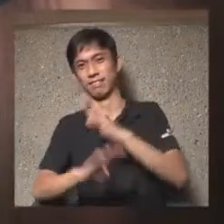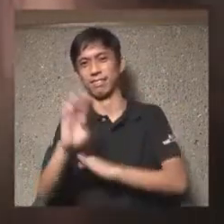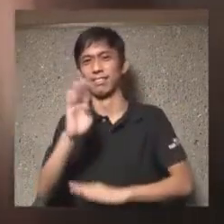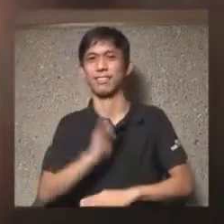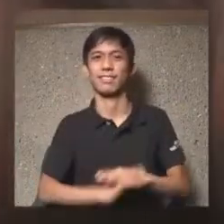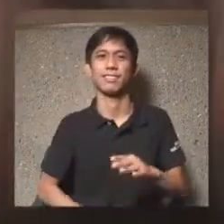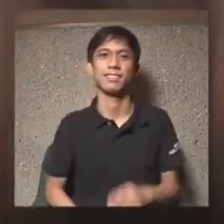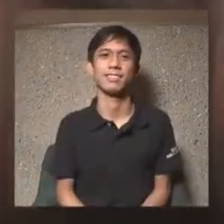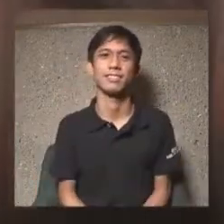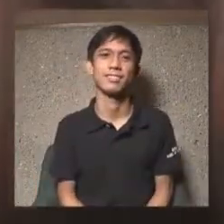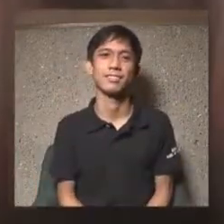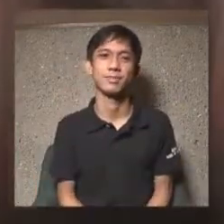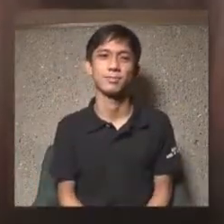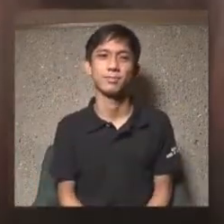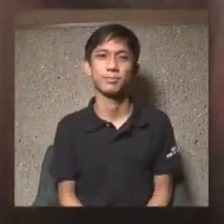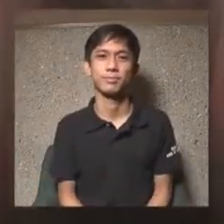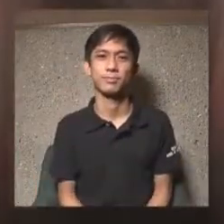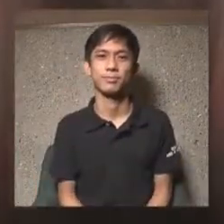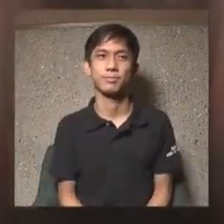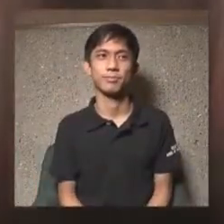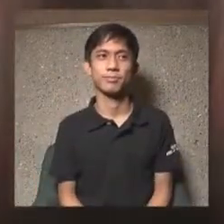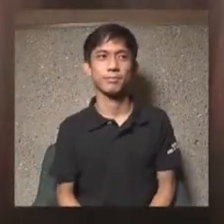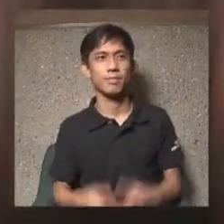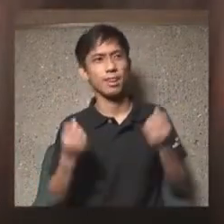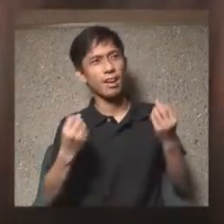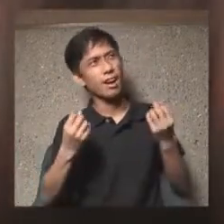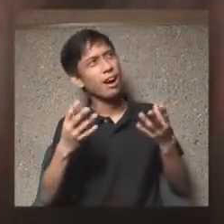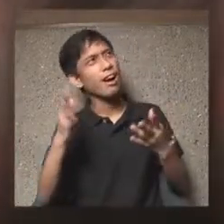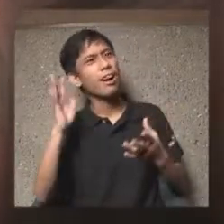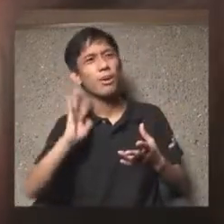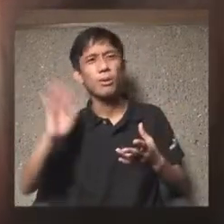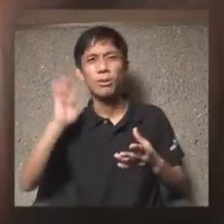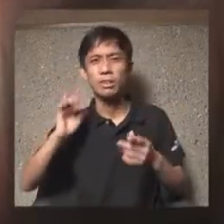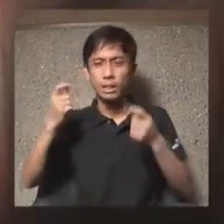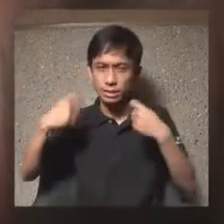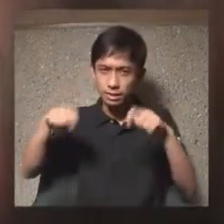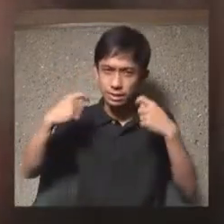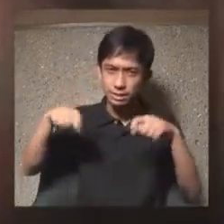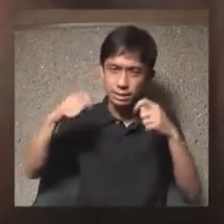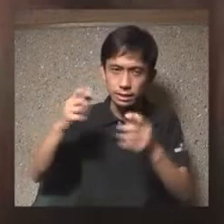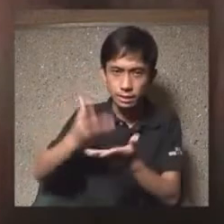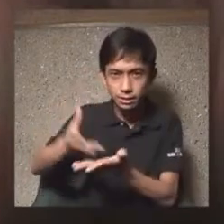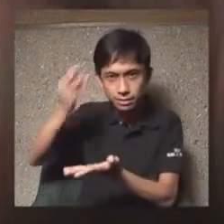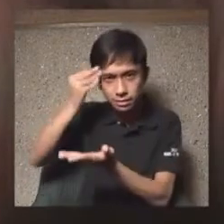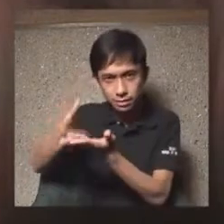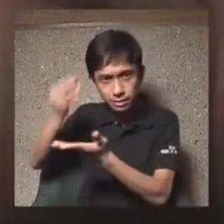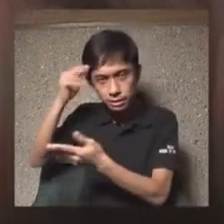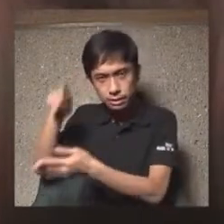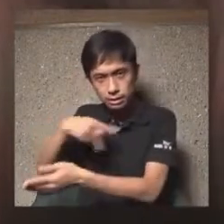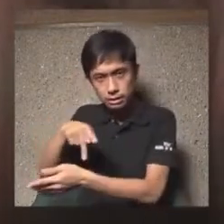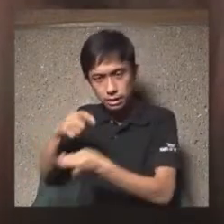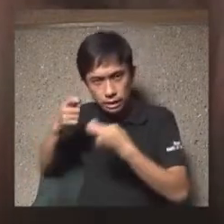ahead, Dido, I tried to dance. I was like, what? I tried.